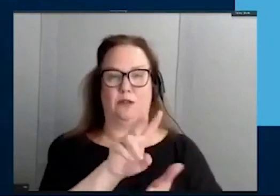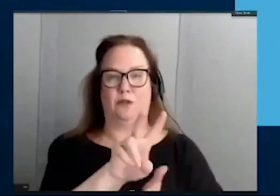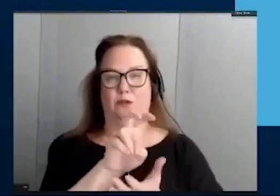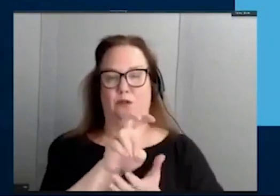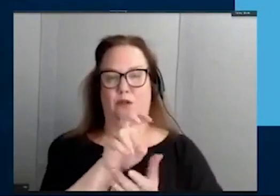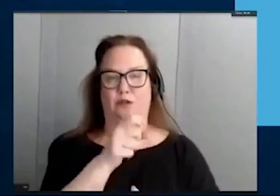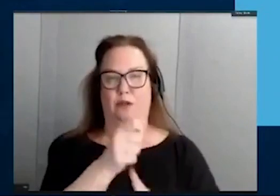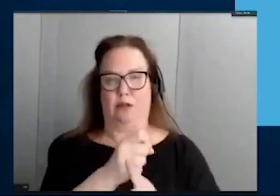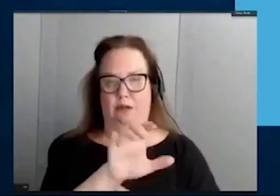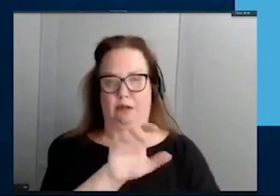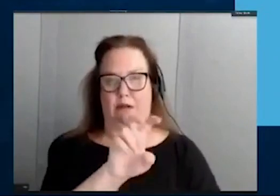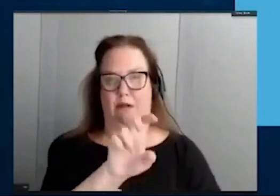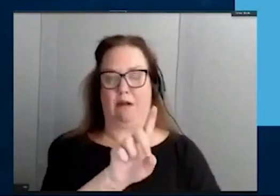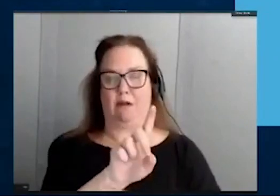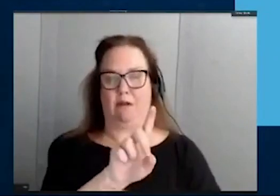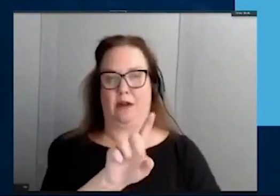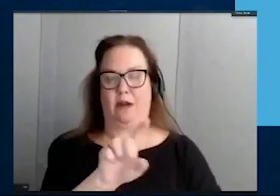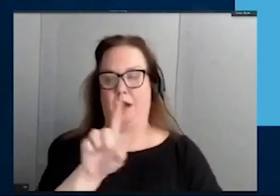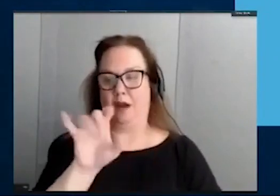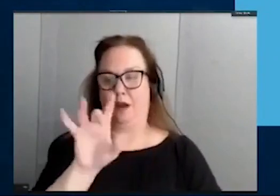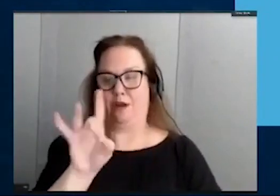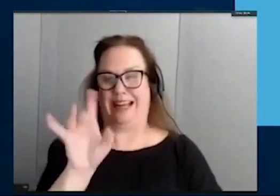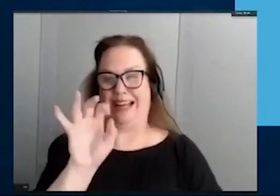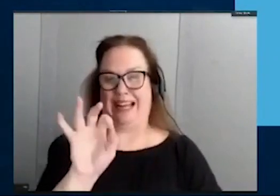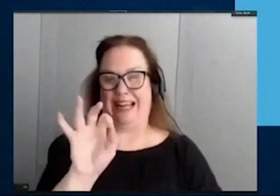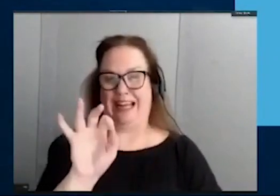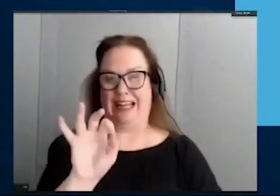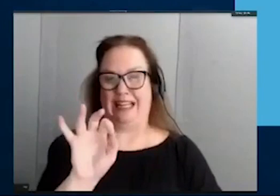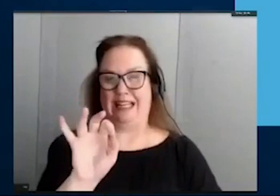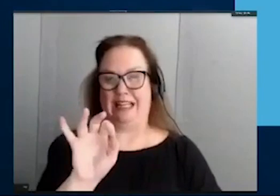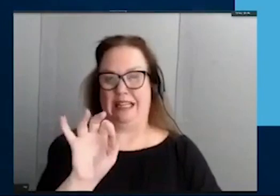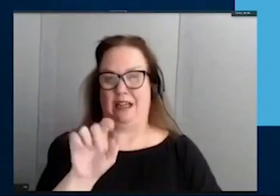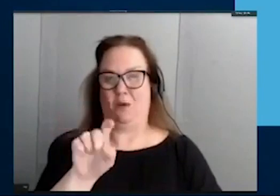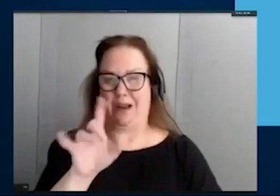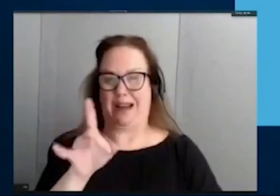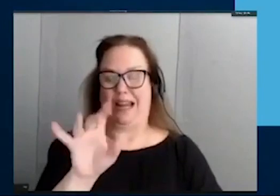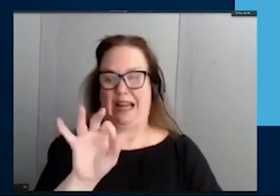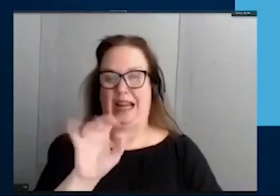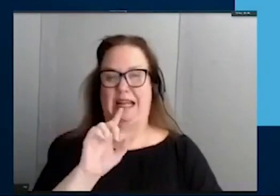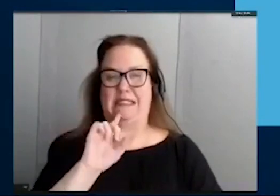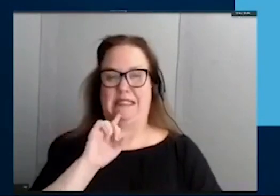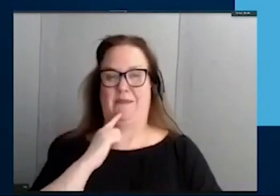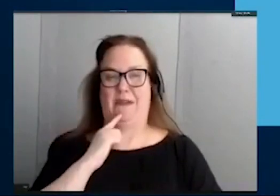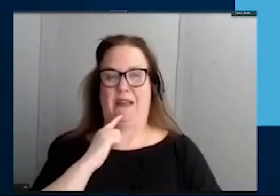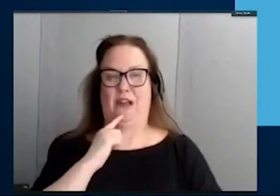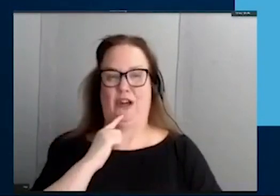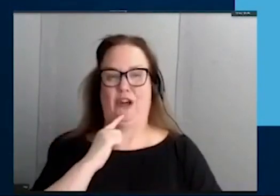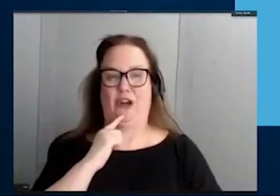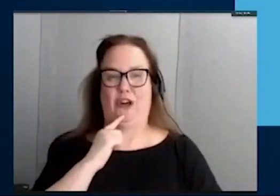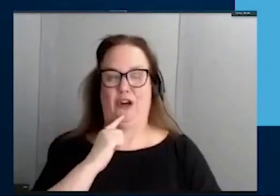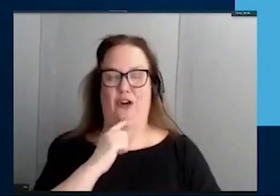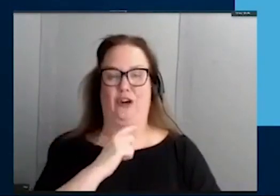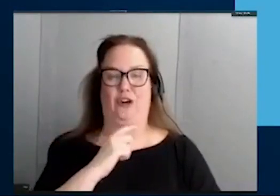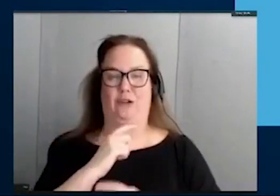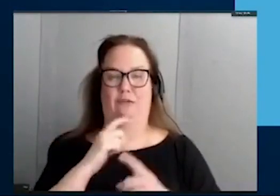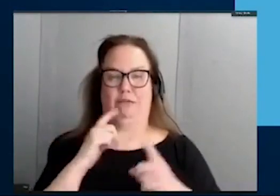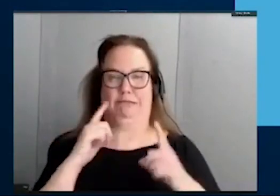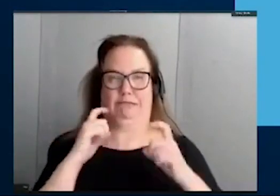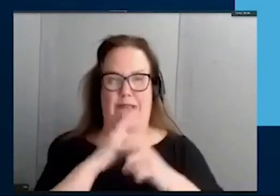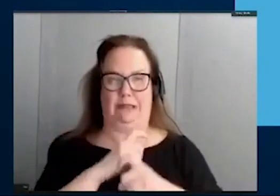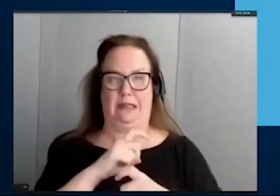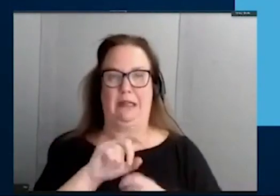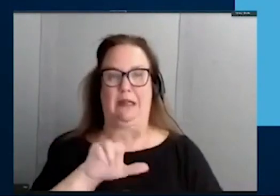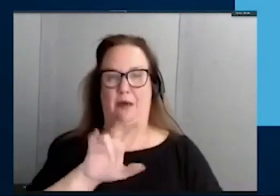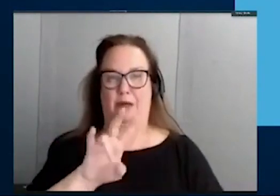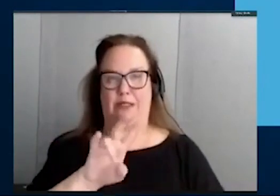COVID. About 189, to be specific, actually had severe complications and or death. 37 of those individuals